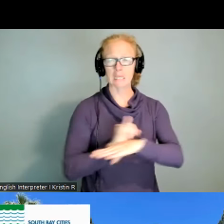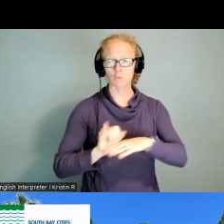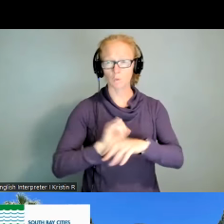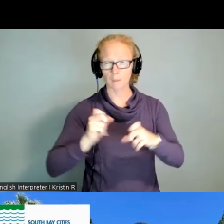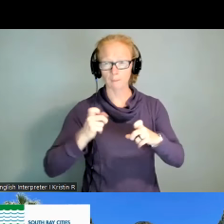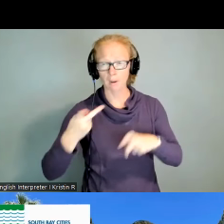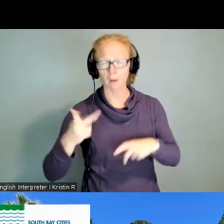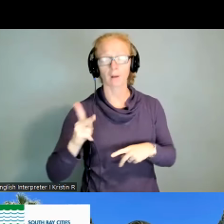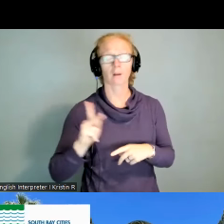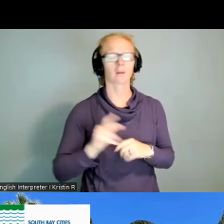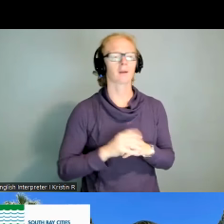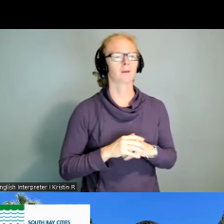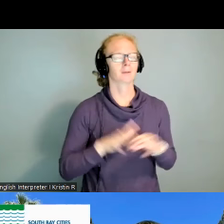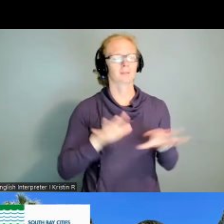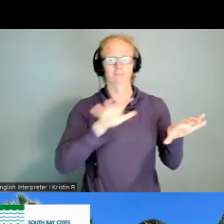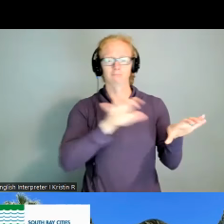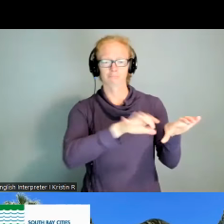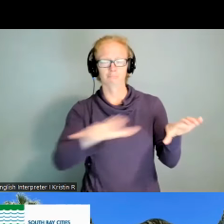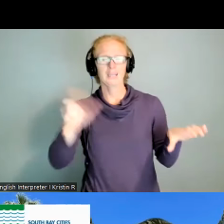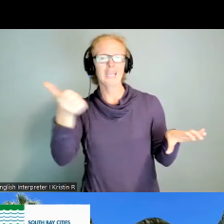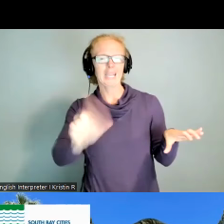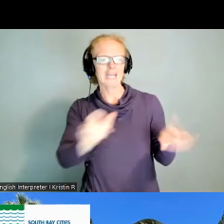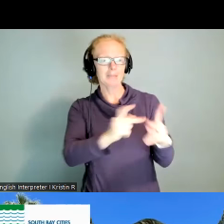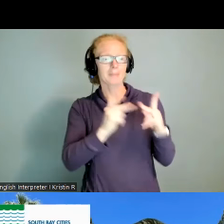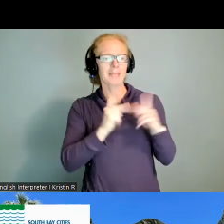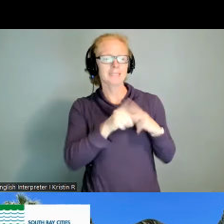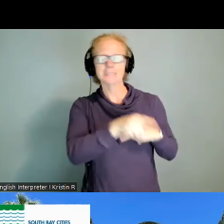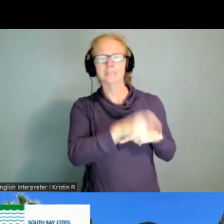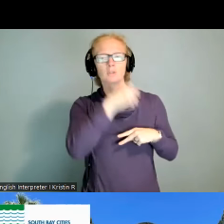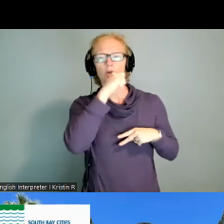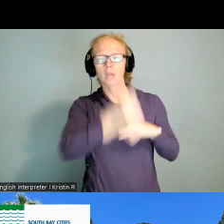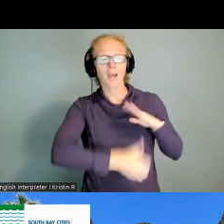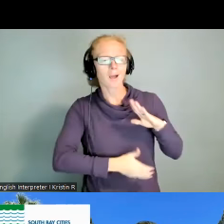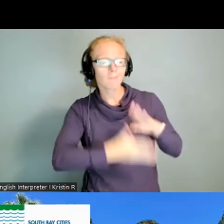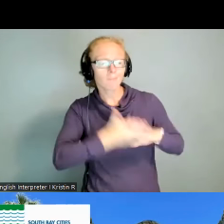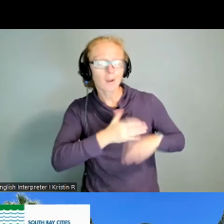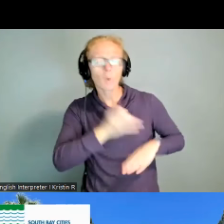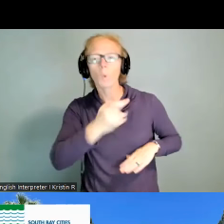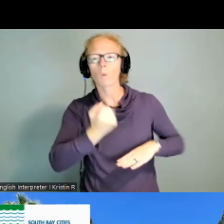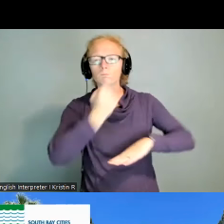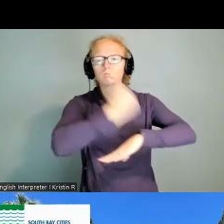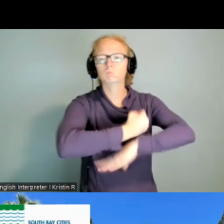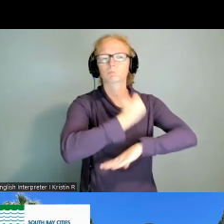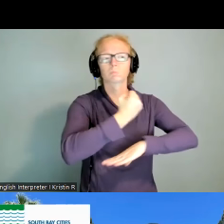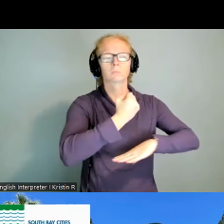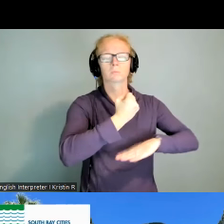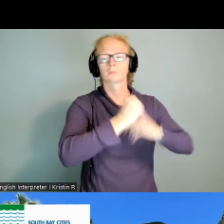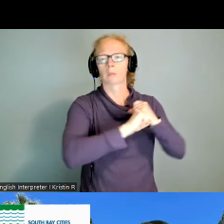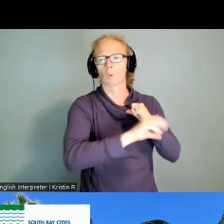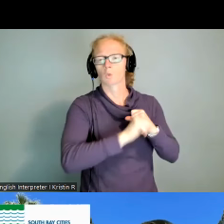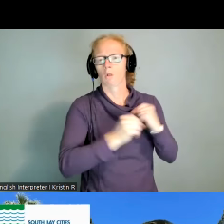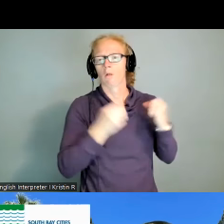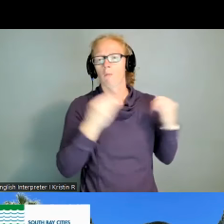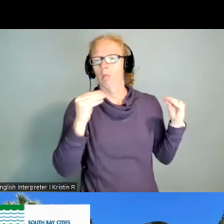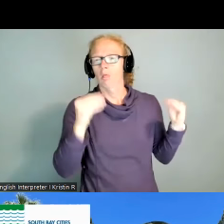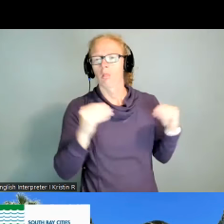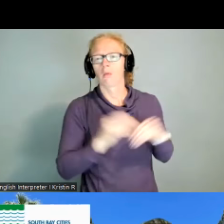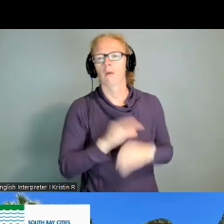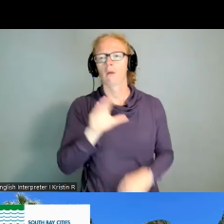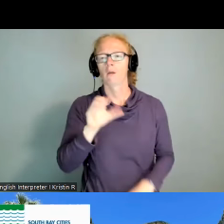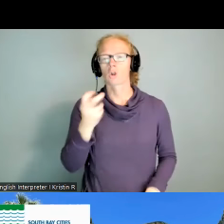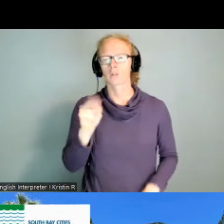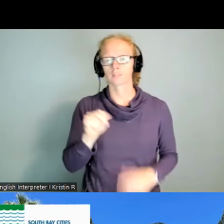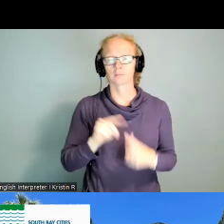any underperforming commercial segments for potential redevelopment into housing. The participating cities are Carson,